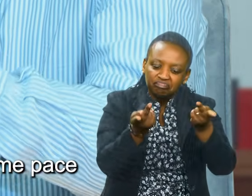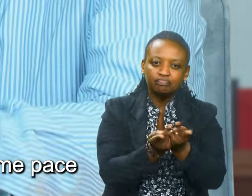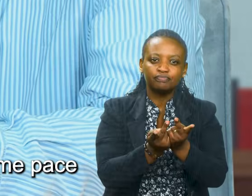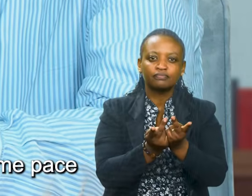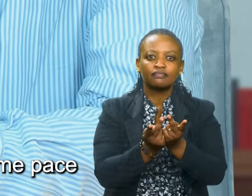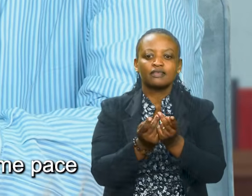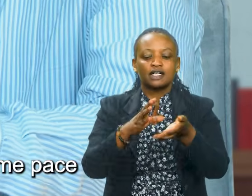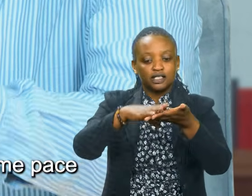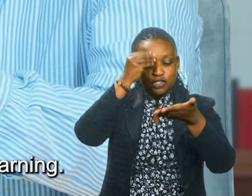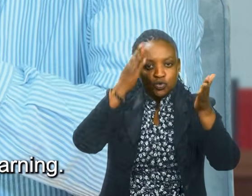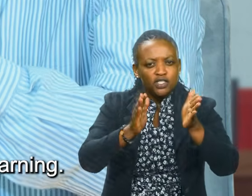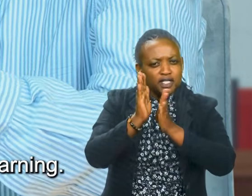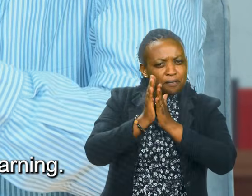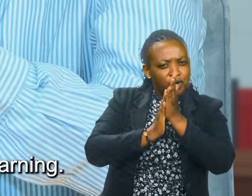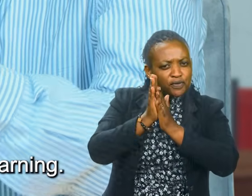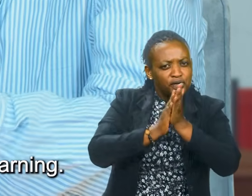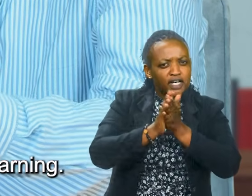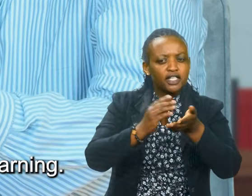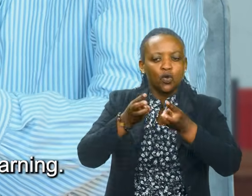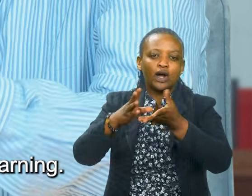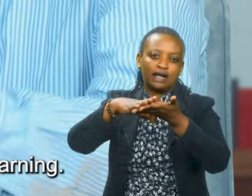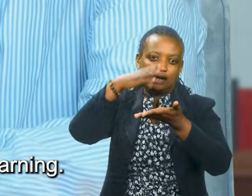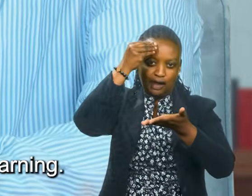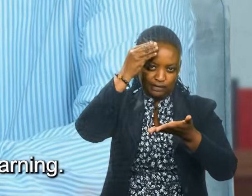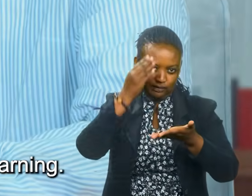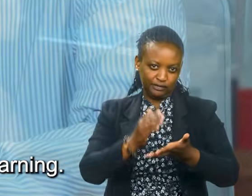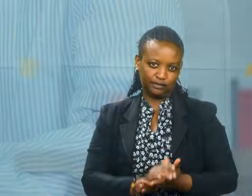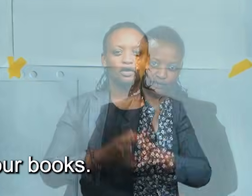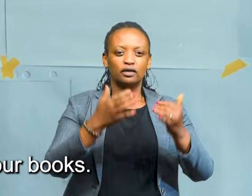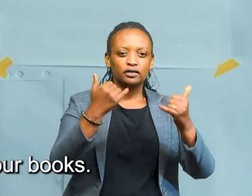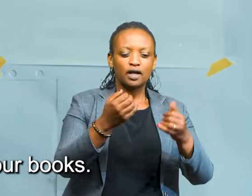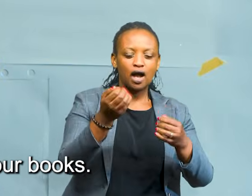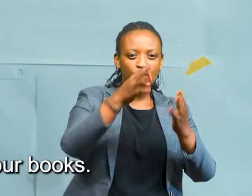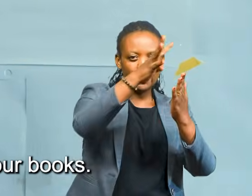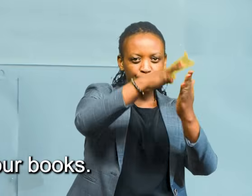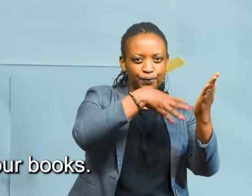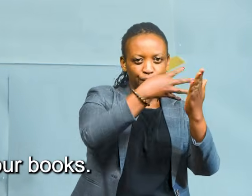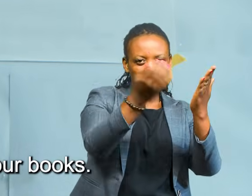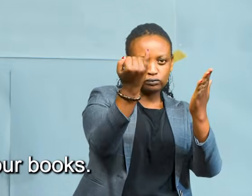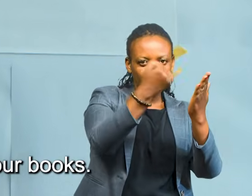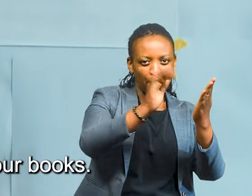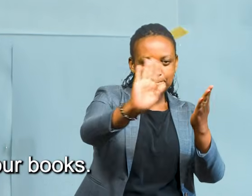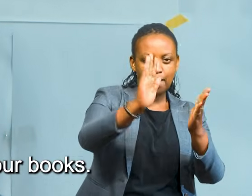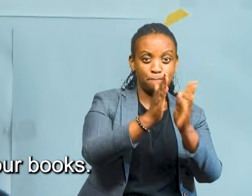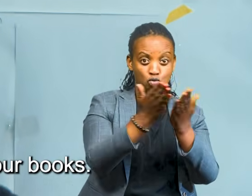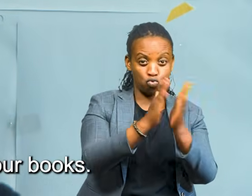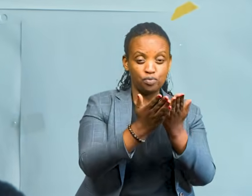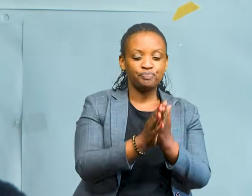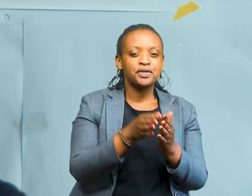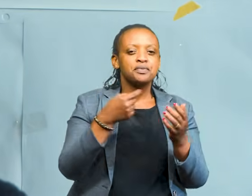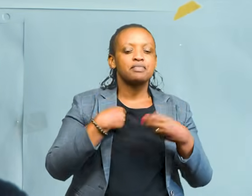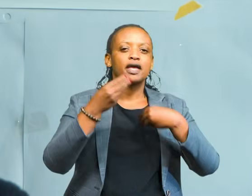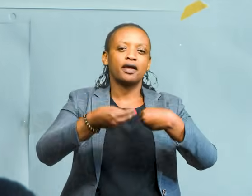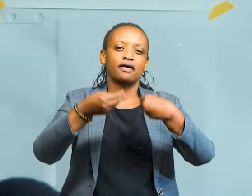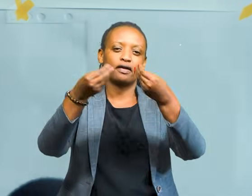the same pace and the students are motivated in the learning. You're going to draw a table like this in your books,